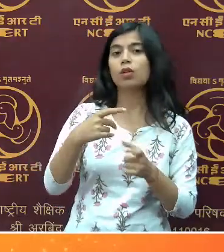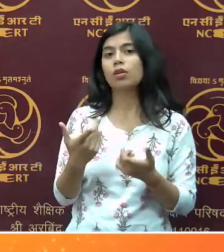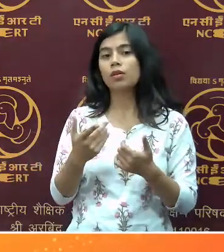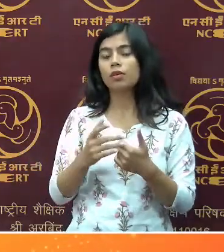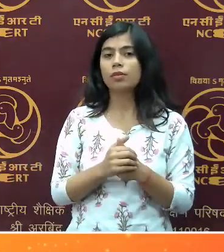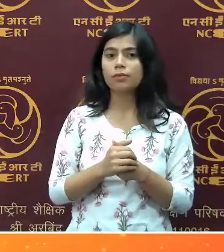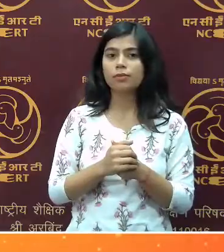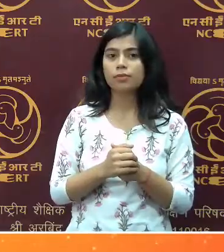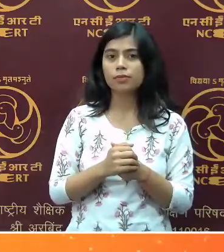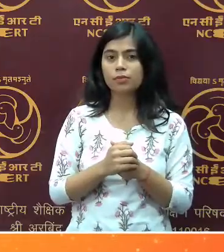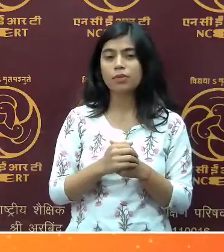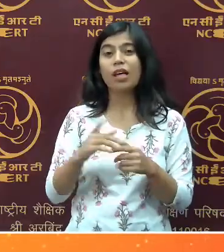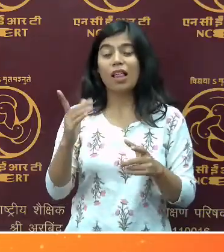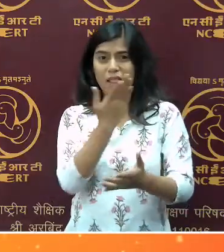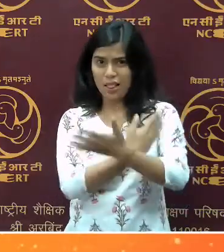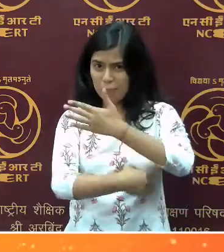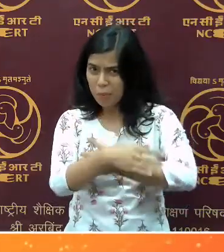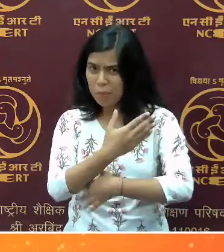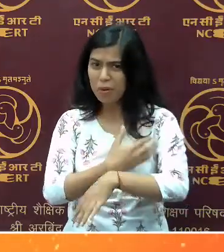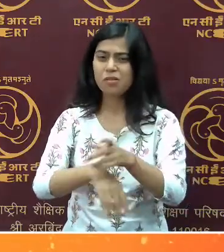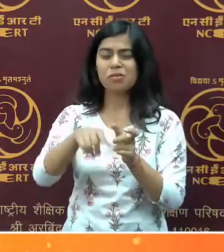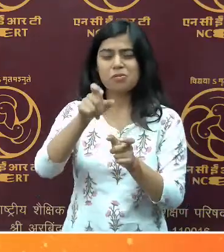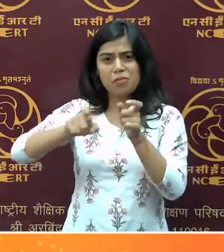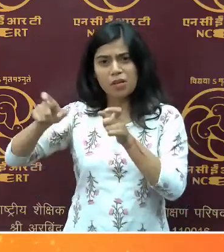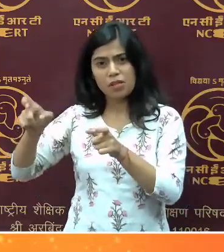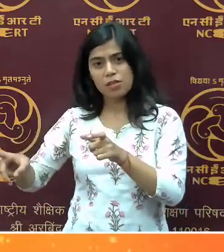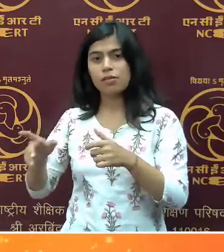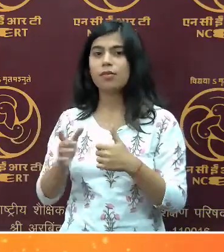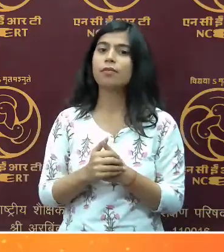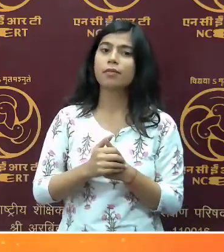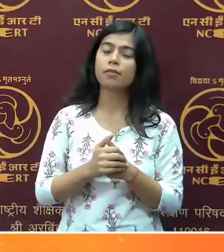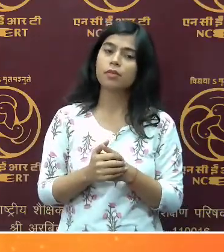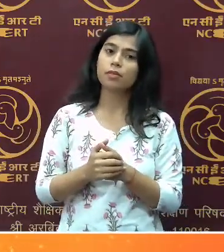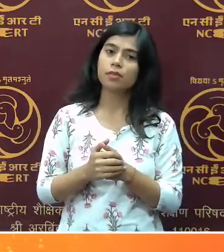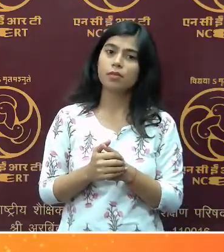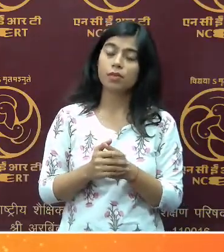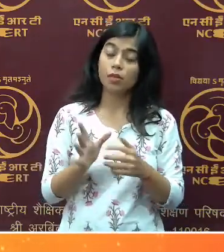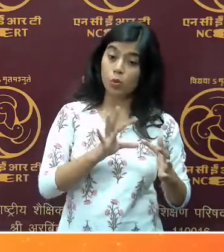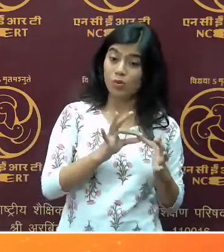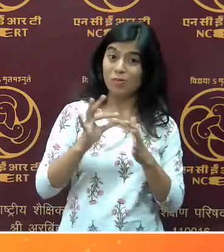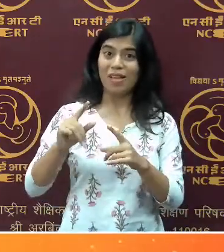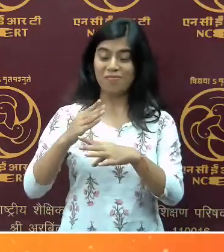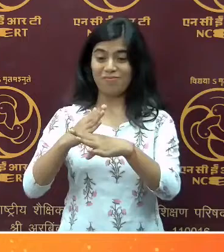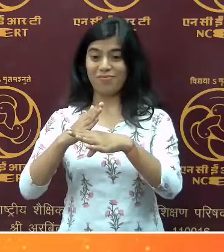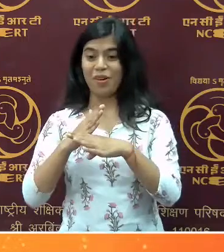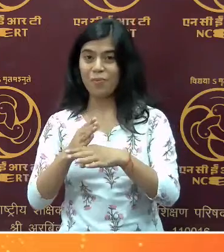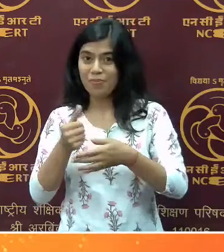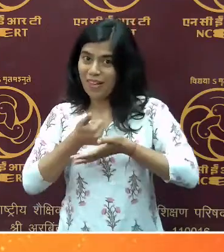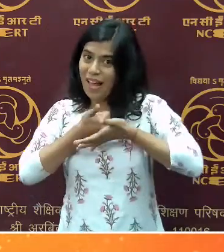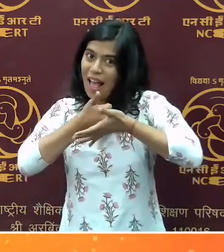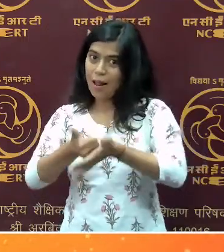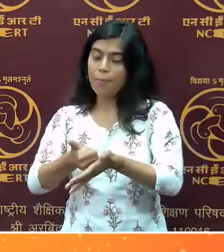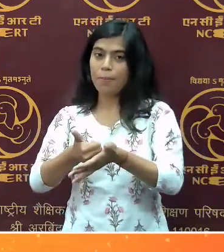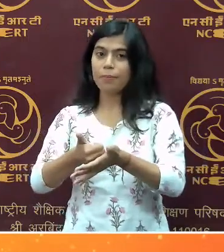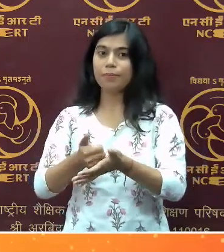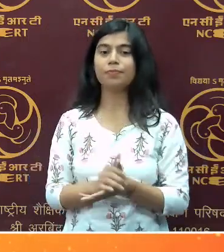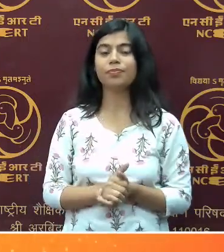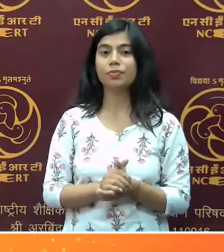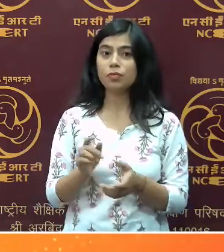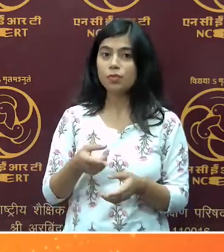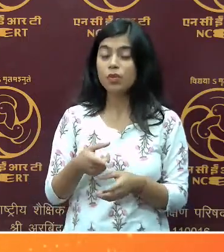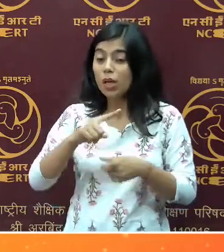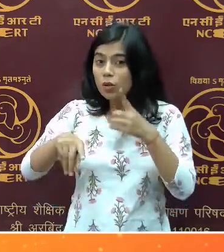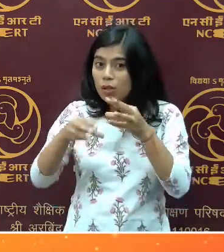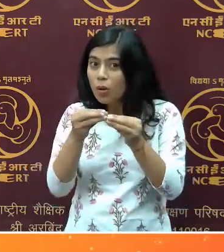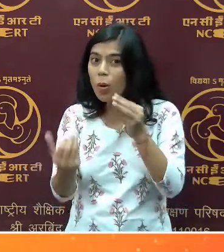women, Divyang. So, we give special protection to them for their empowerment and